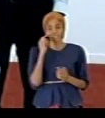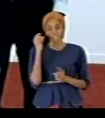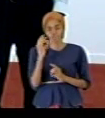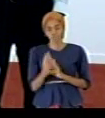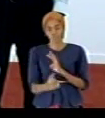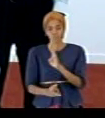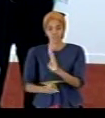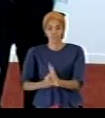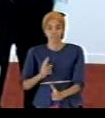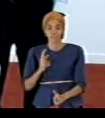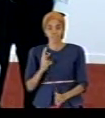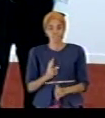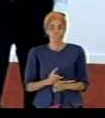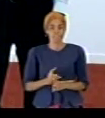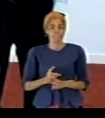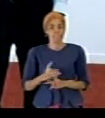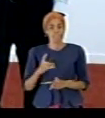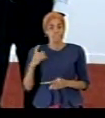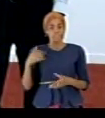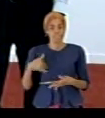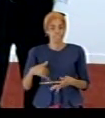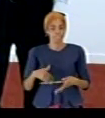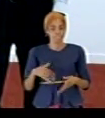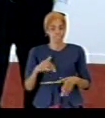ce monde.